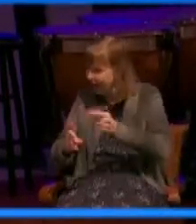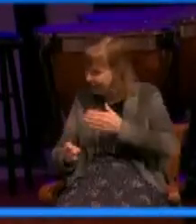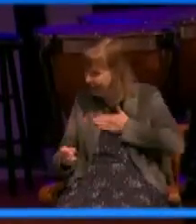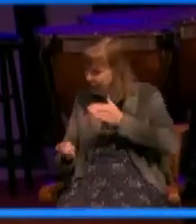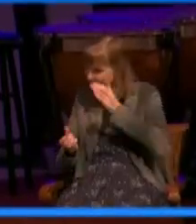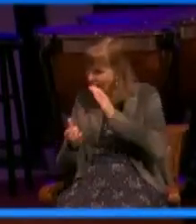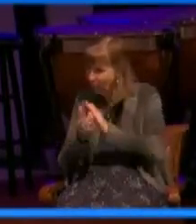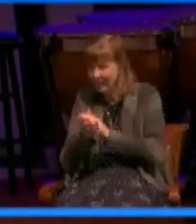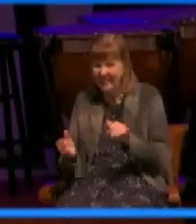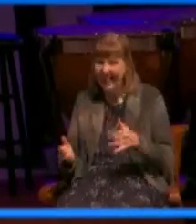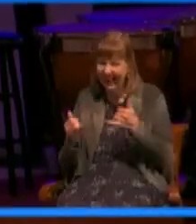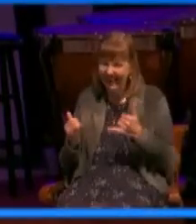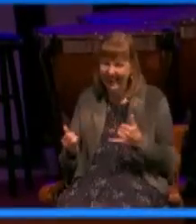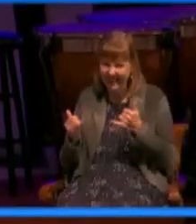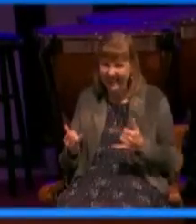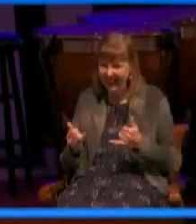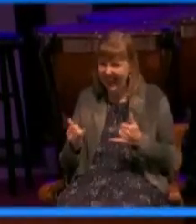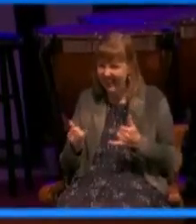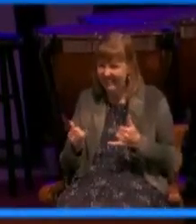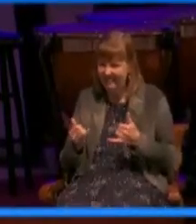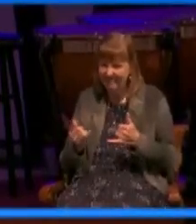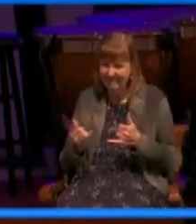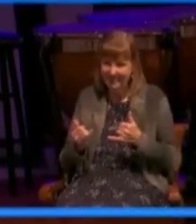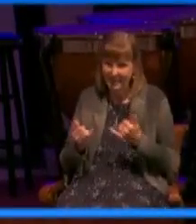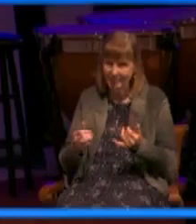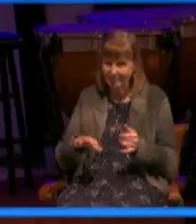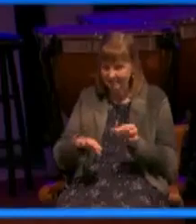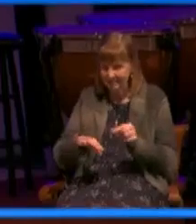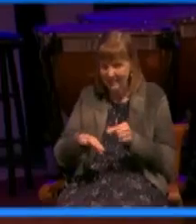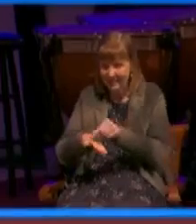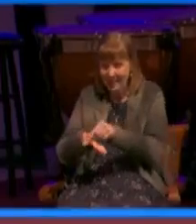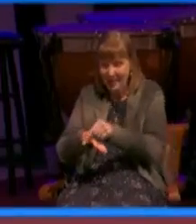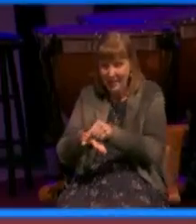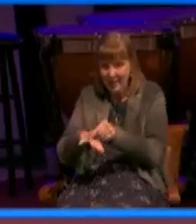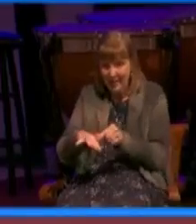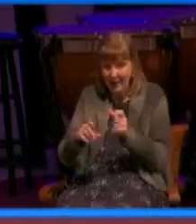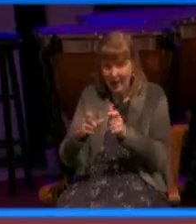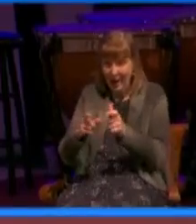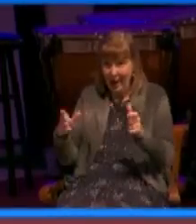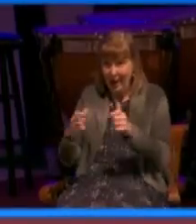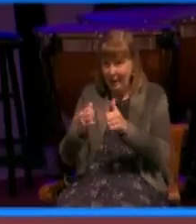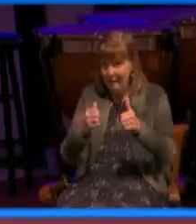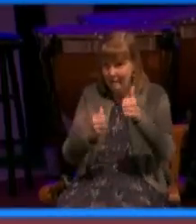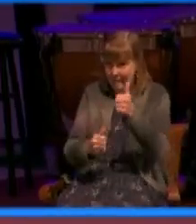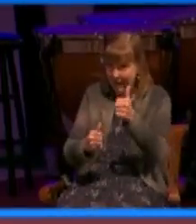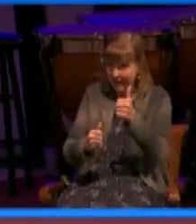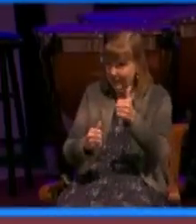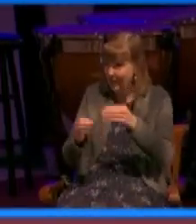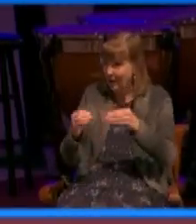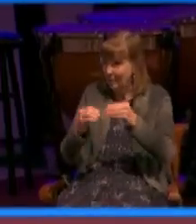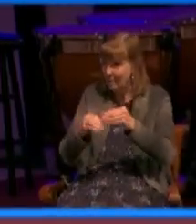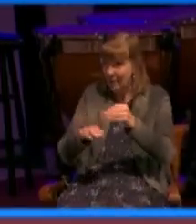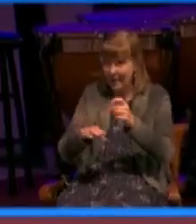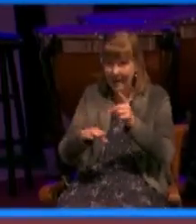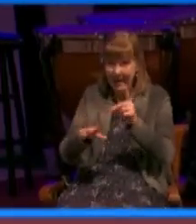bigger, fuller, with more diamonds because, hey, the jewelry store was going out of business. We have to do it now is what I was